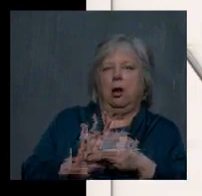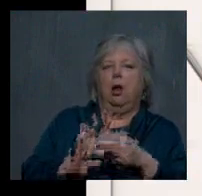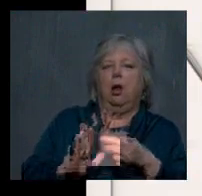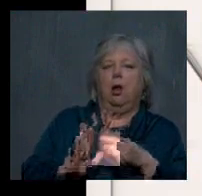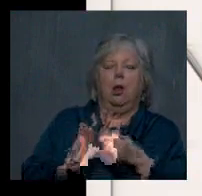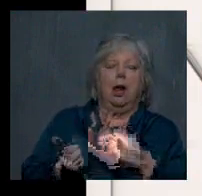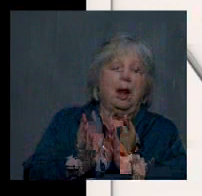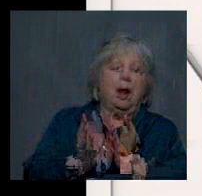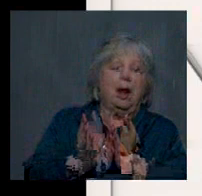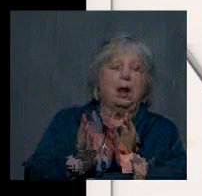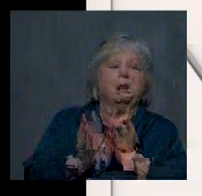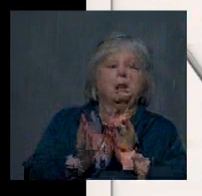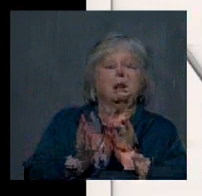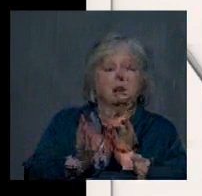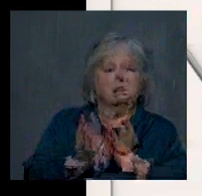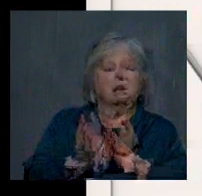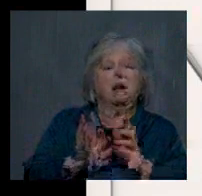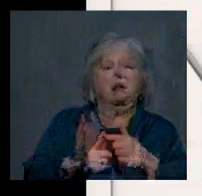Asking some information.